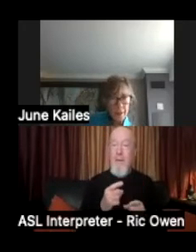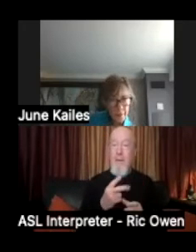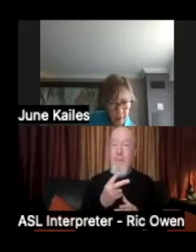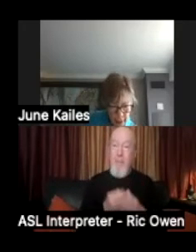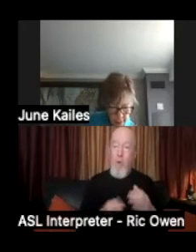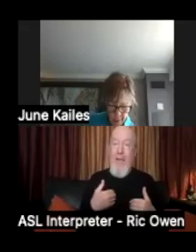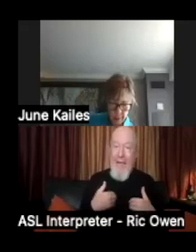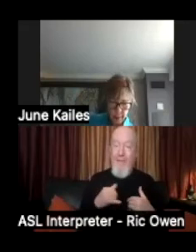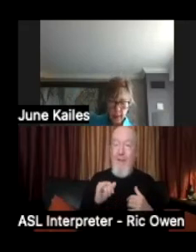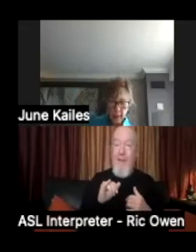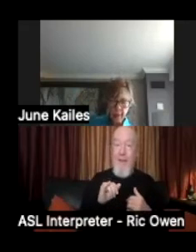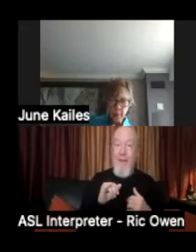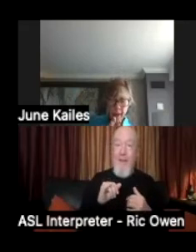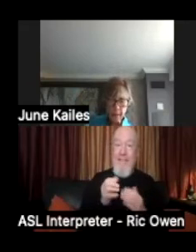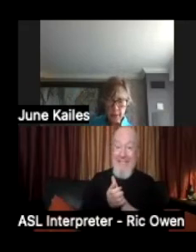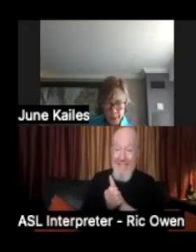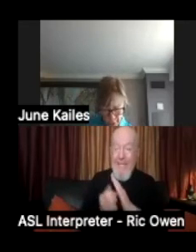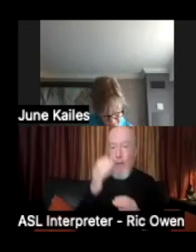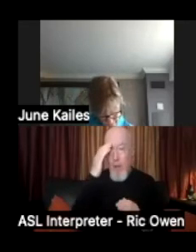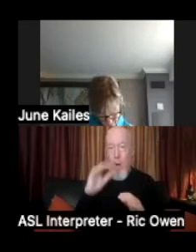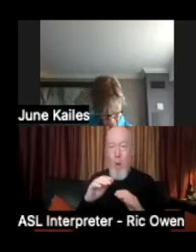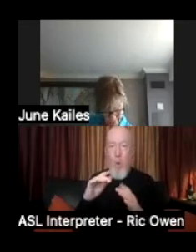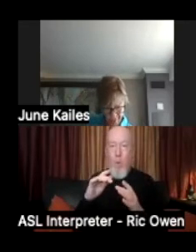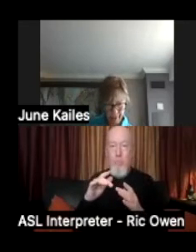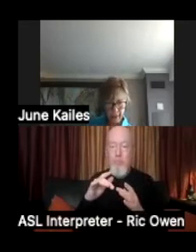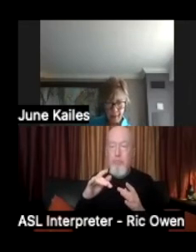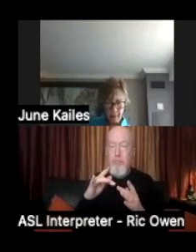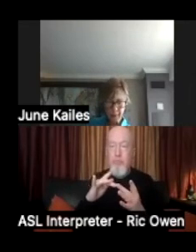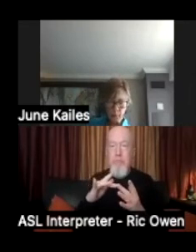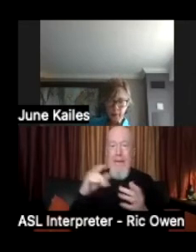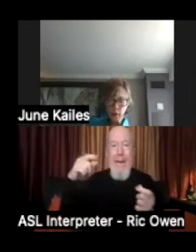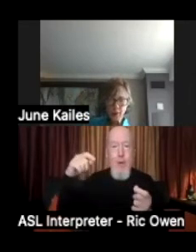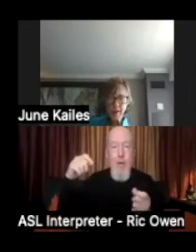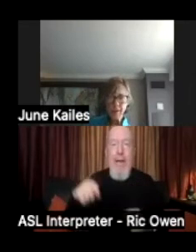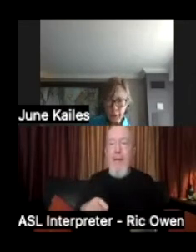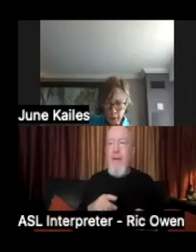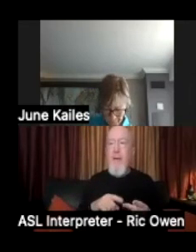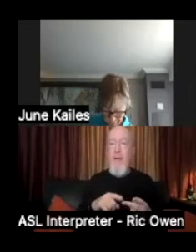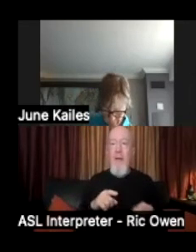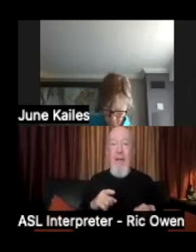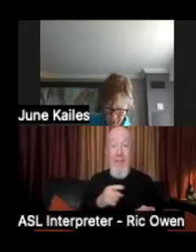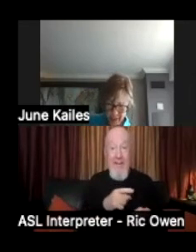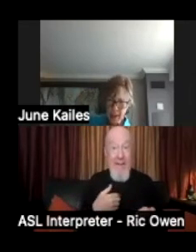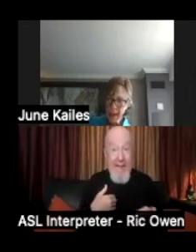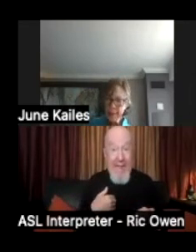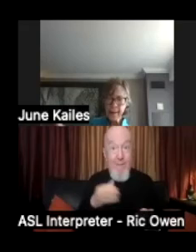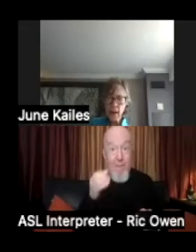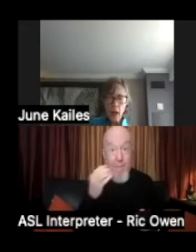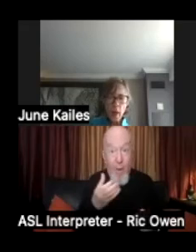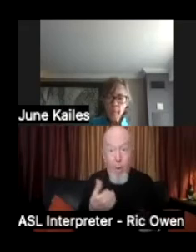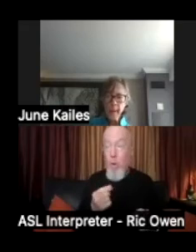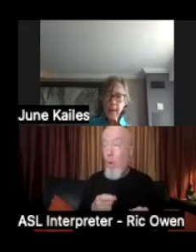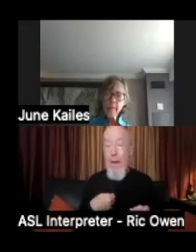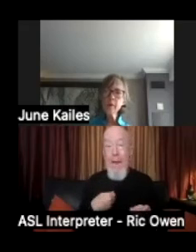owning a device and knowing how to use the device, getting technical support to learn how to use the device, and